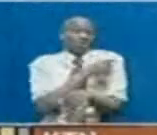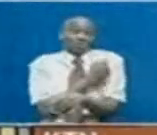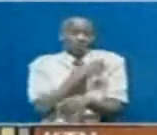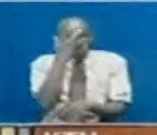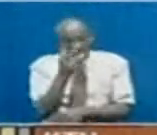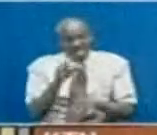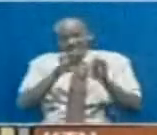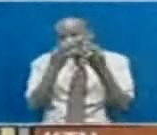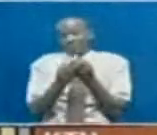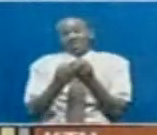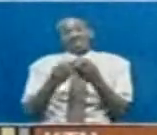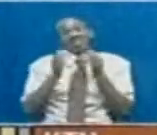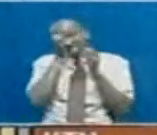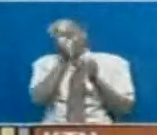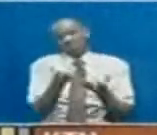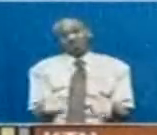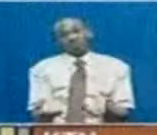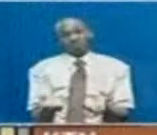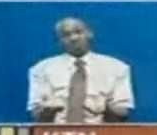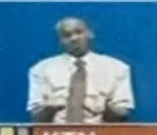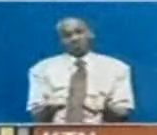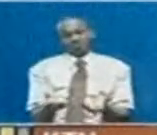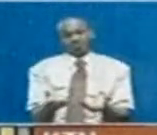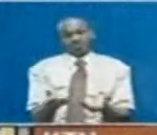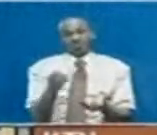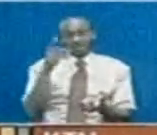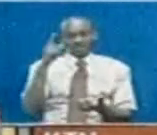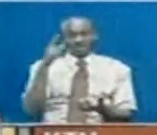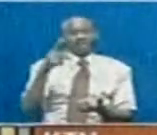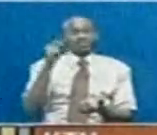kuwa hawana mahali pa kwenda. Ogoti Elaitha, KTN, Kisii.